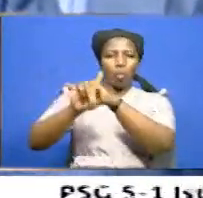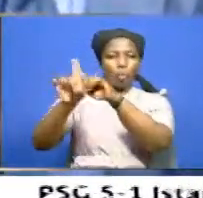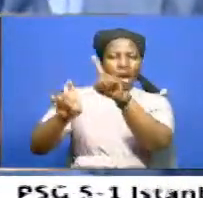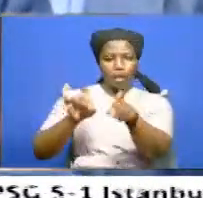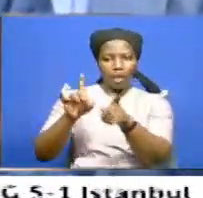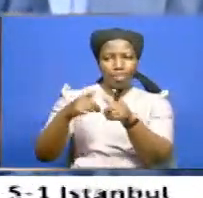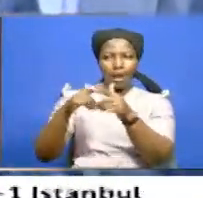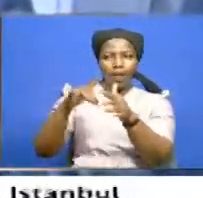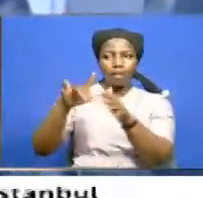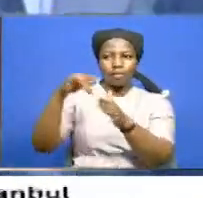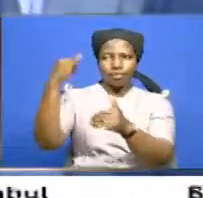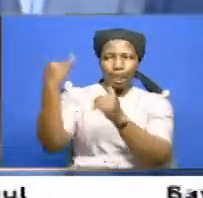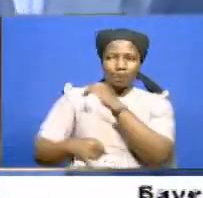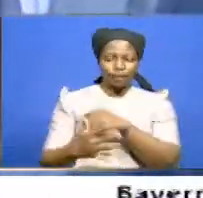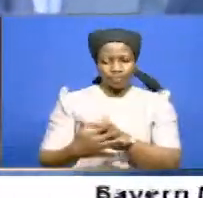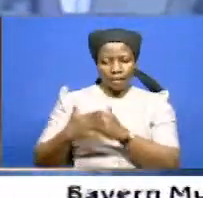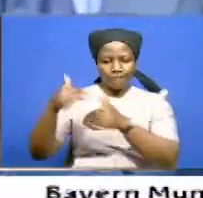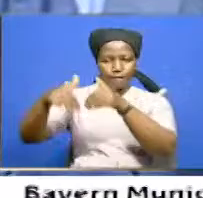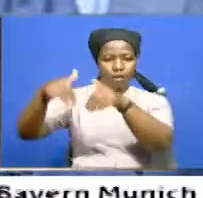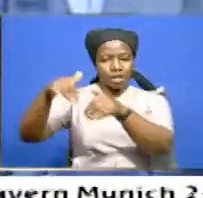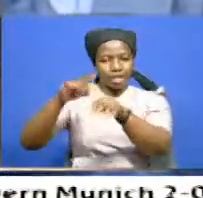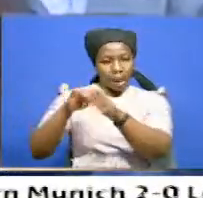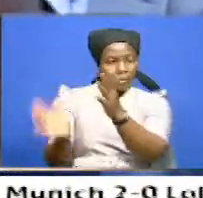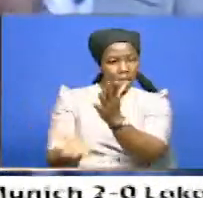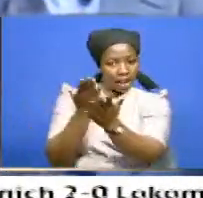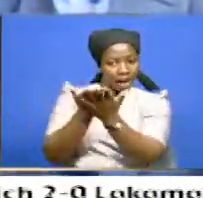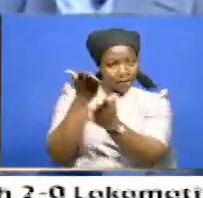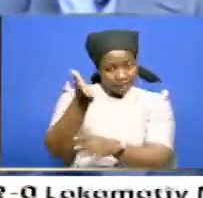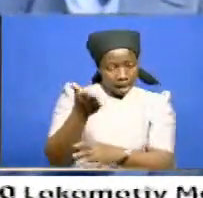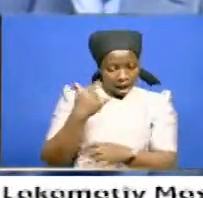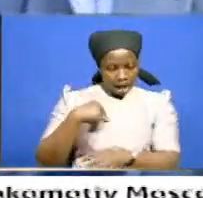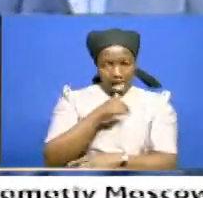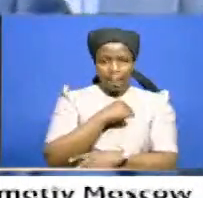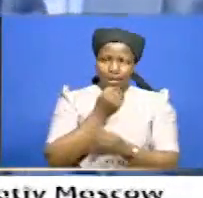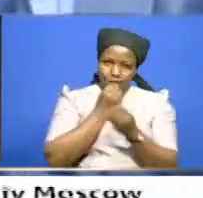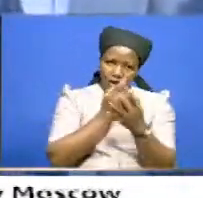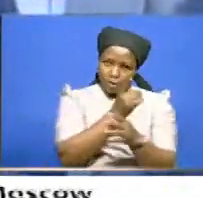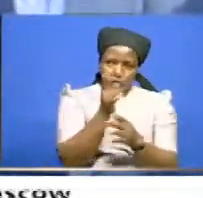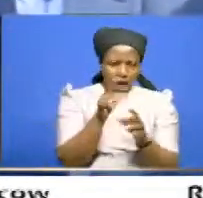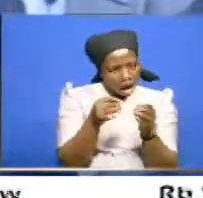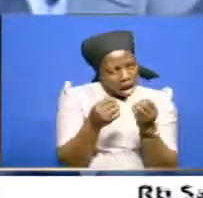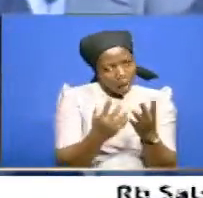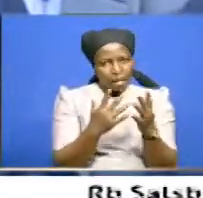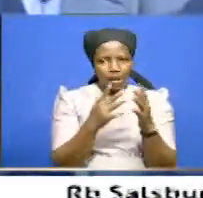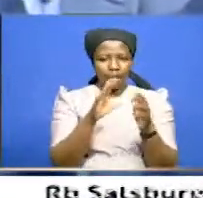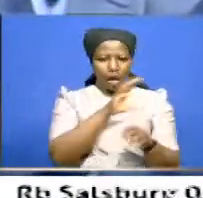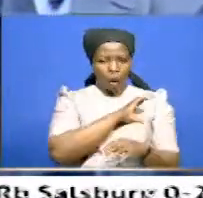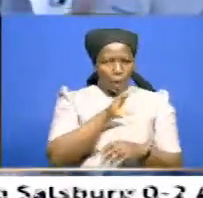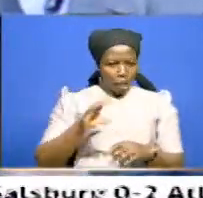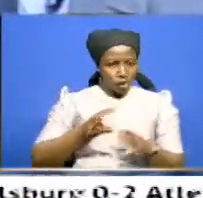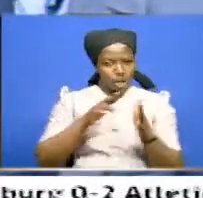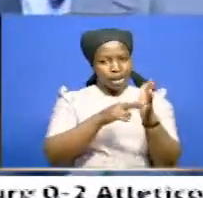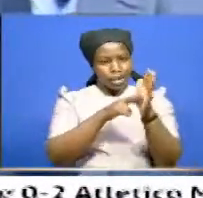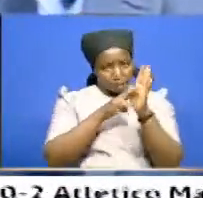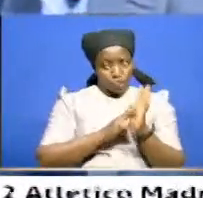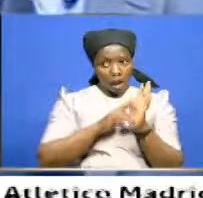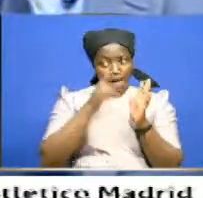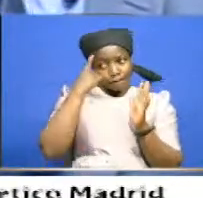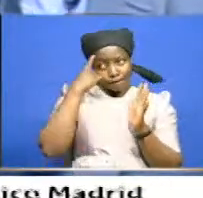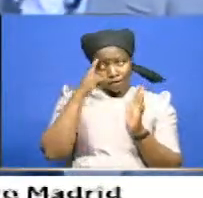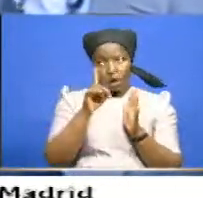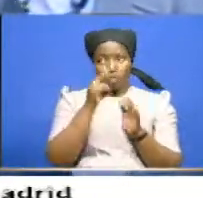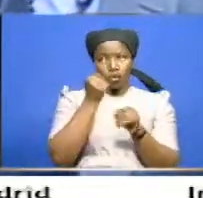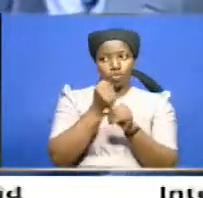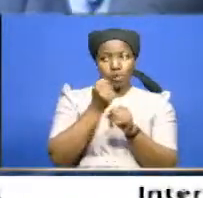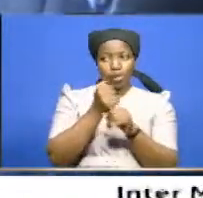when we reach there, then we shall be able to tell you how much the Commission will require for purposes of carrying